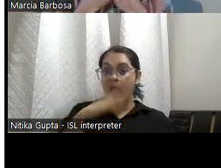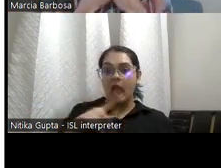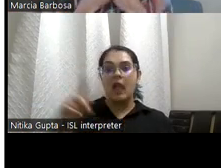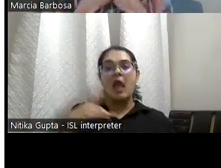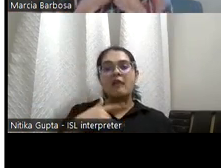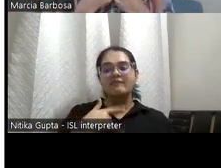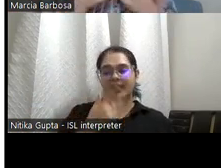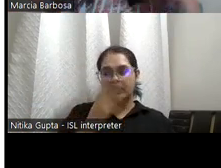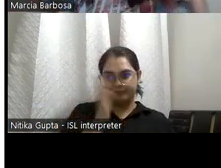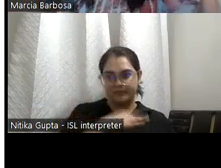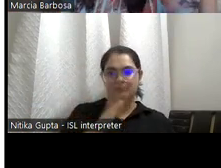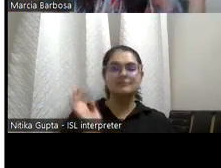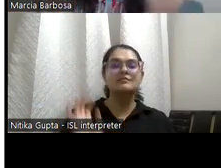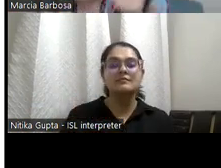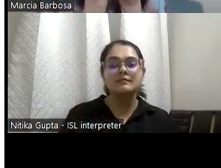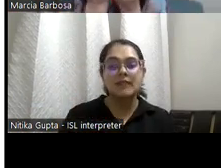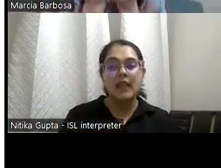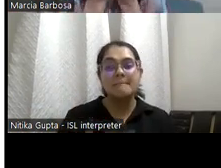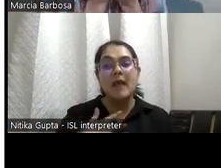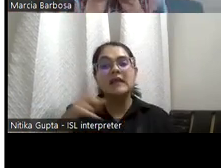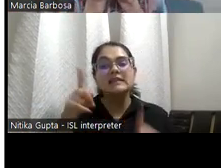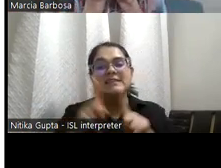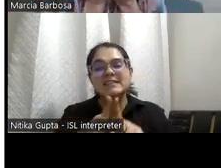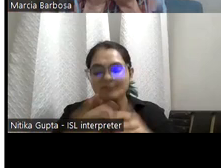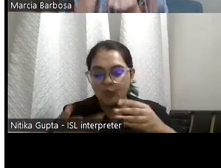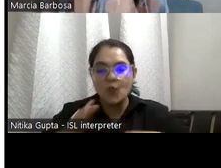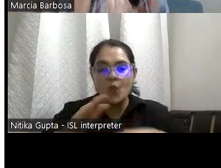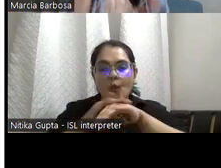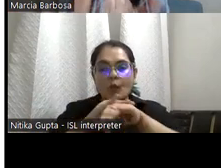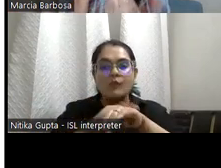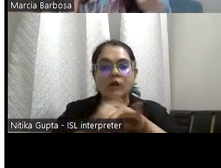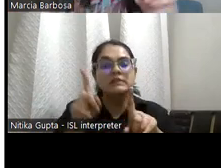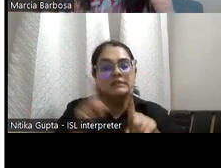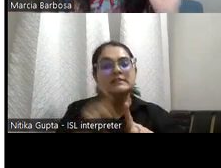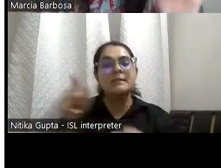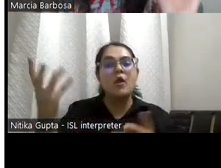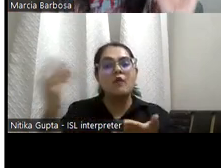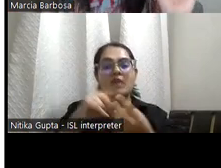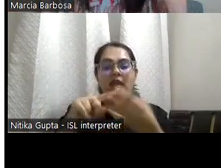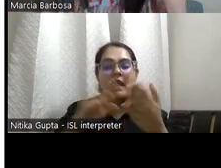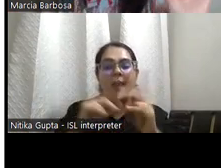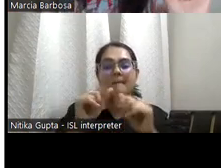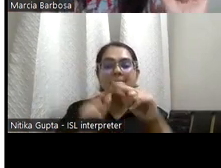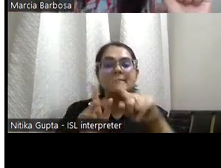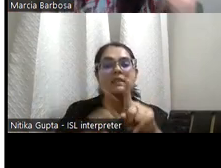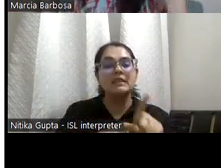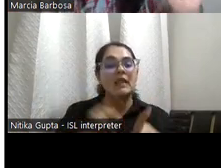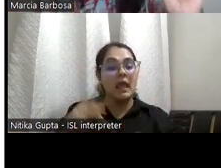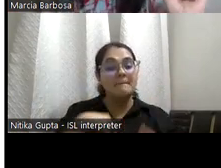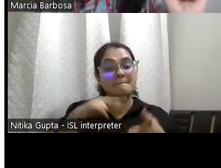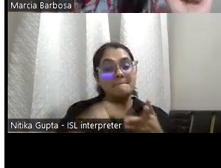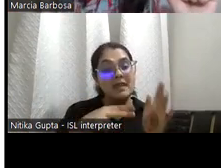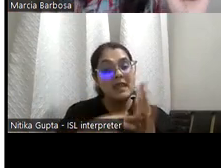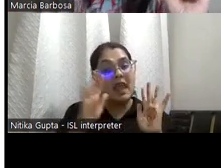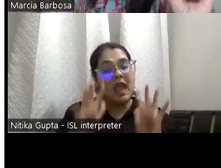this empathy. So we need to nest this empathy because we have maybe the